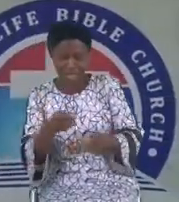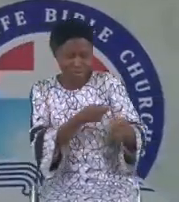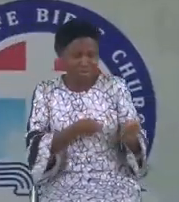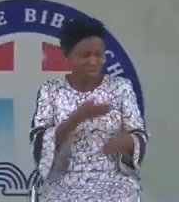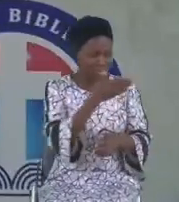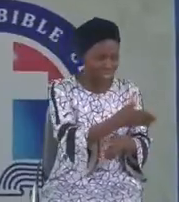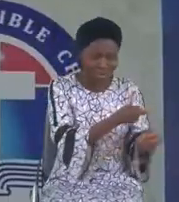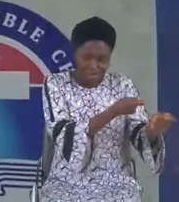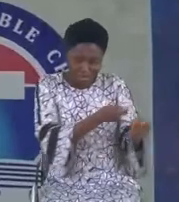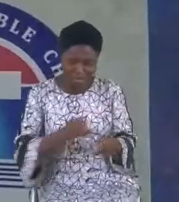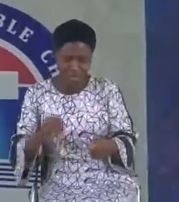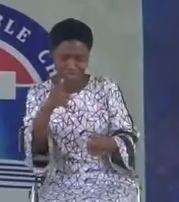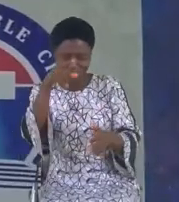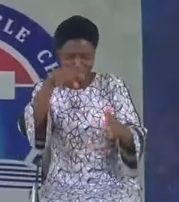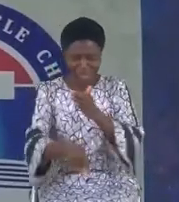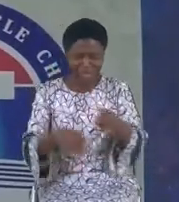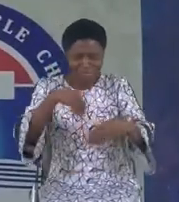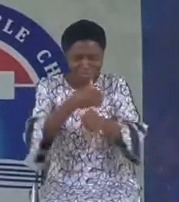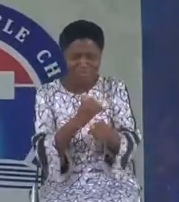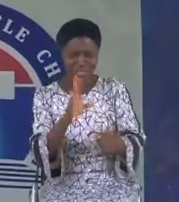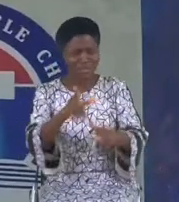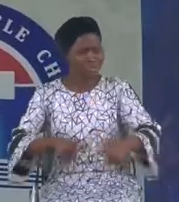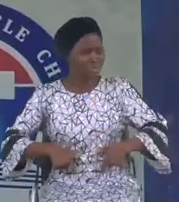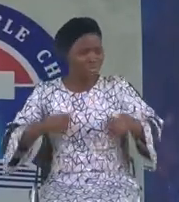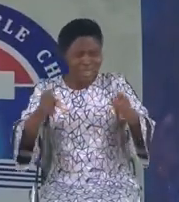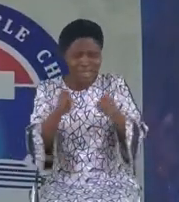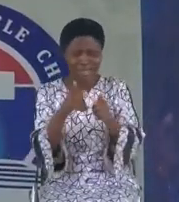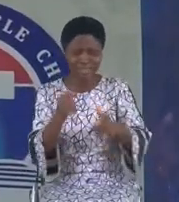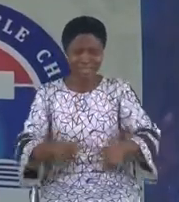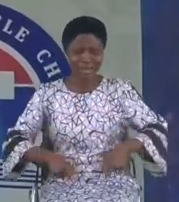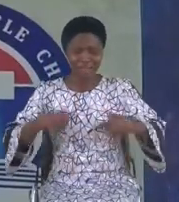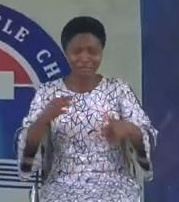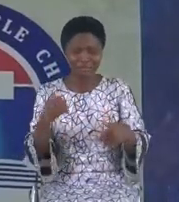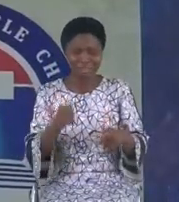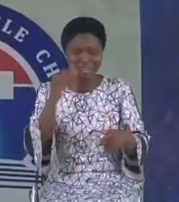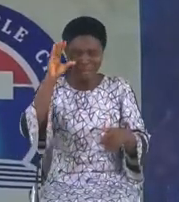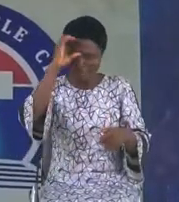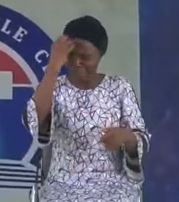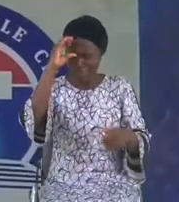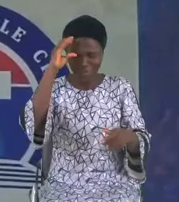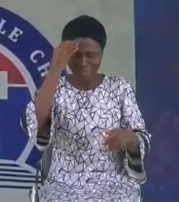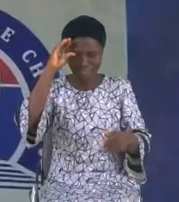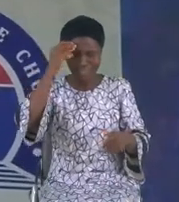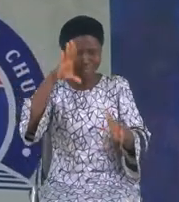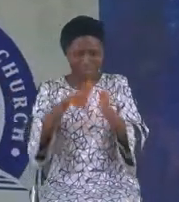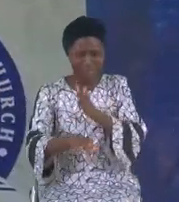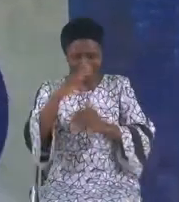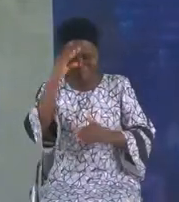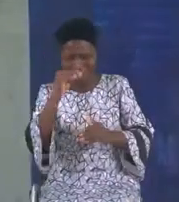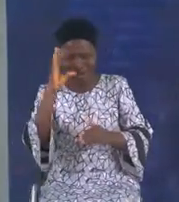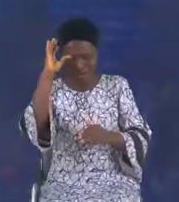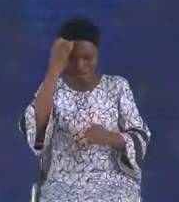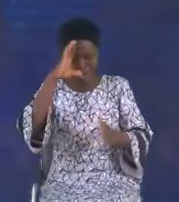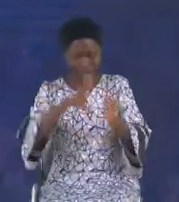you know making your life like the life of a mentally direct man woman the